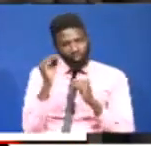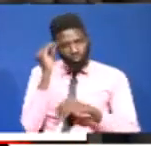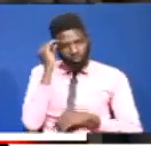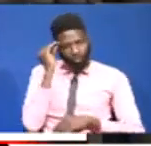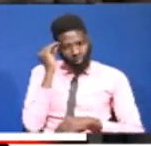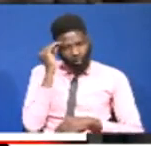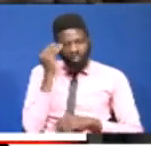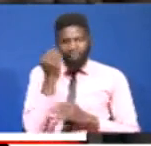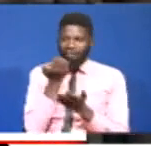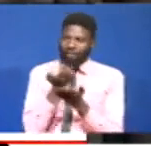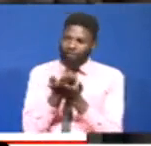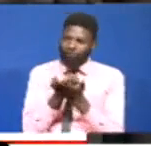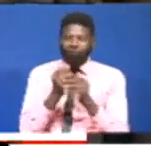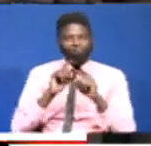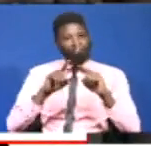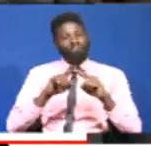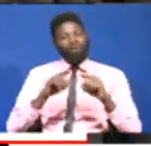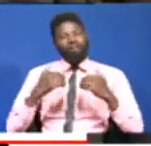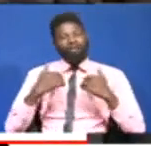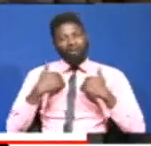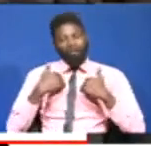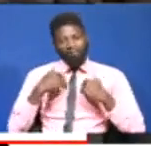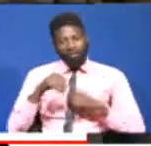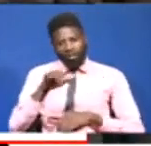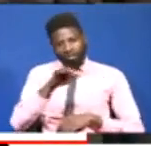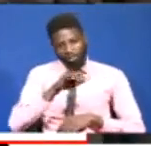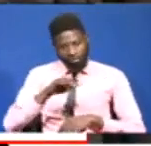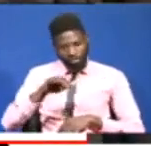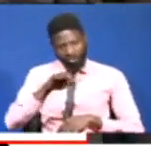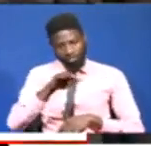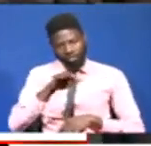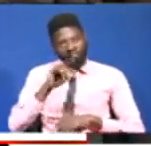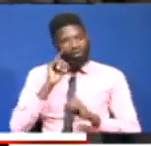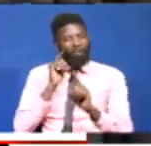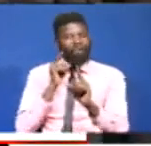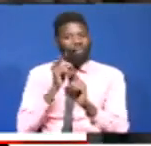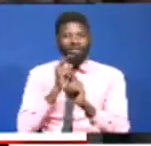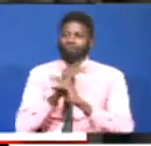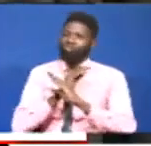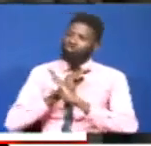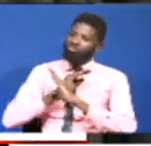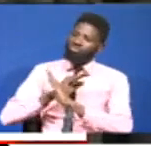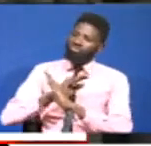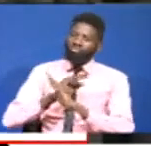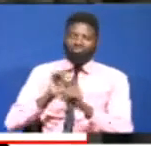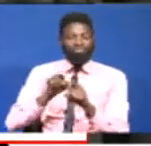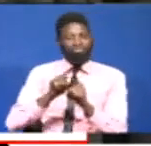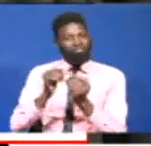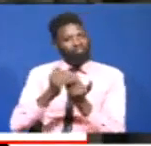evidence across the full spectrum of prevention and treatment,